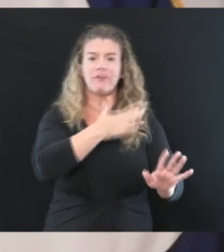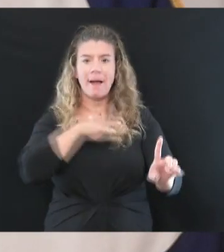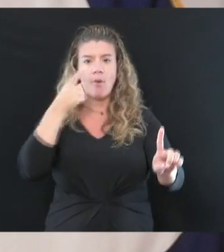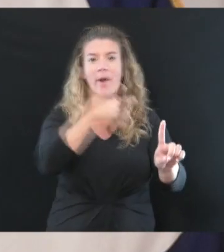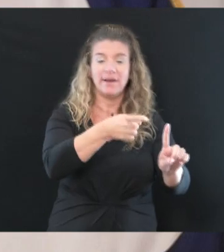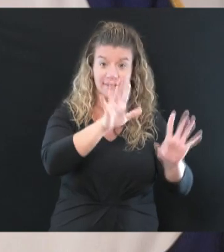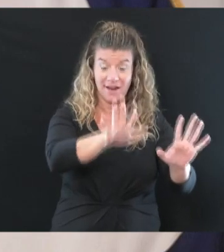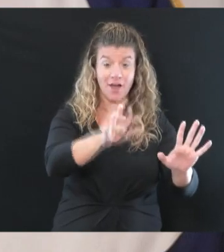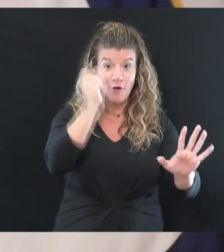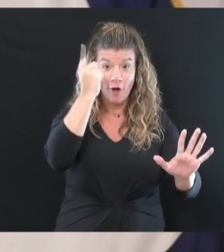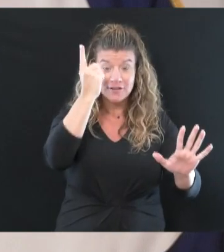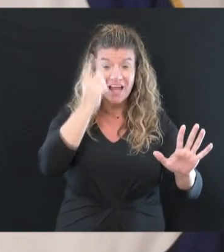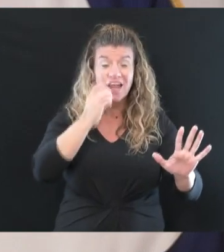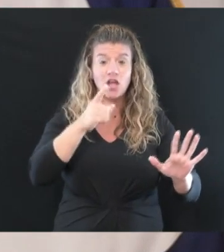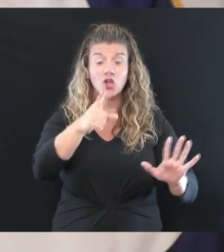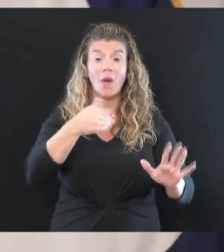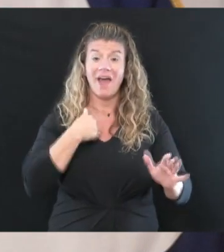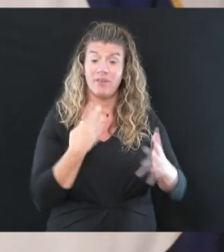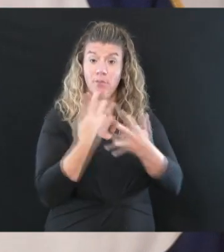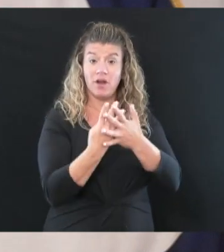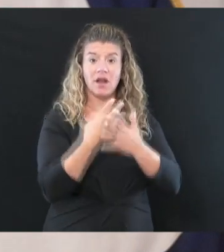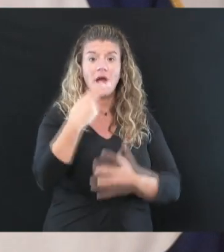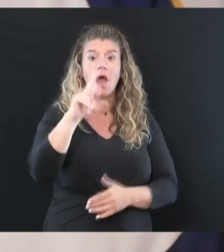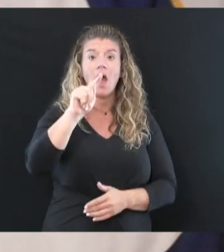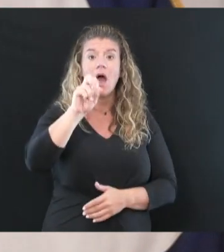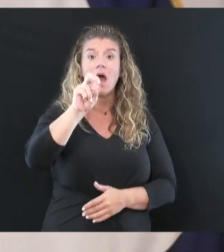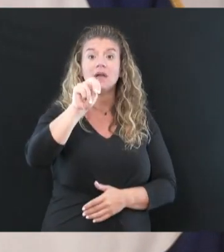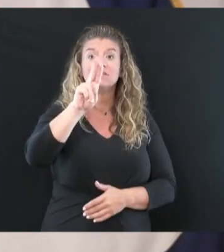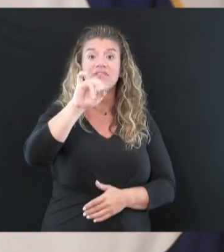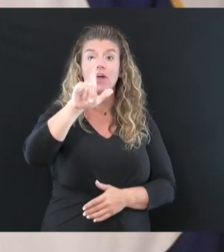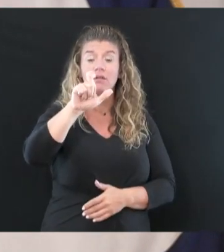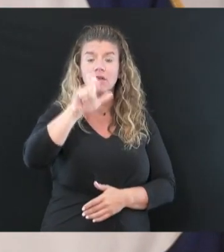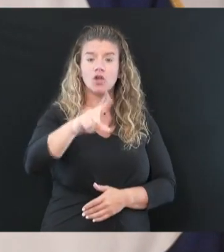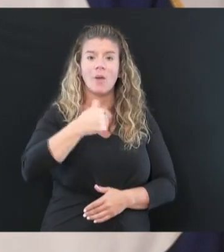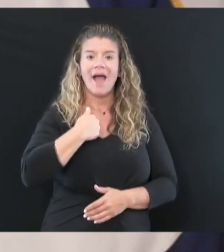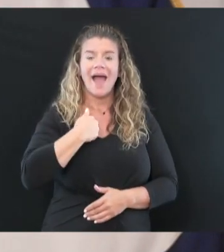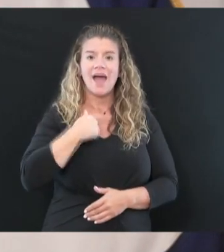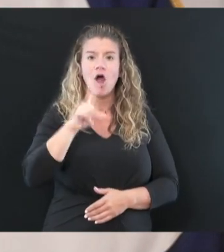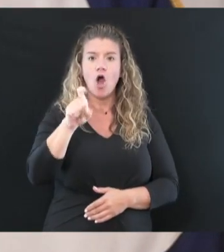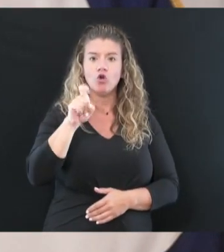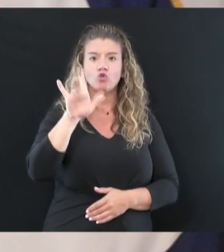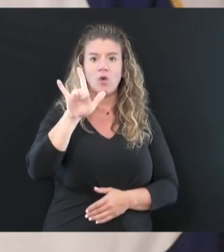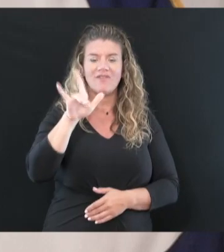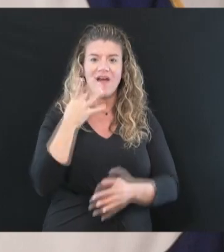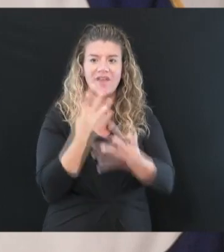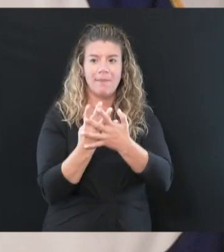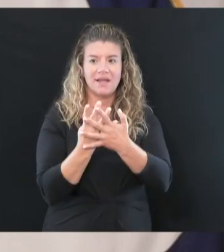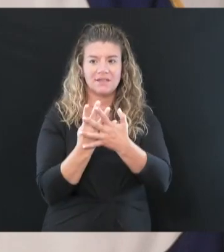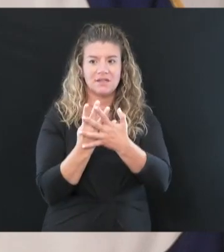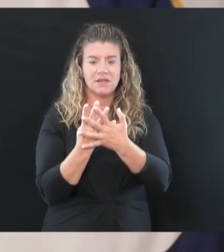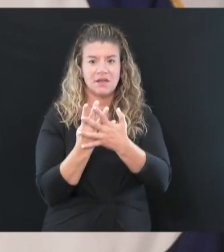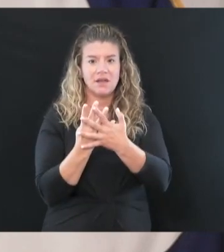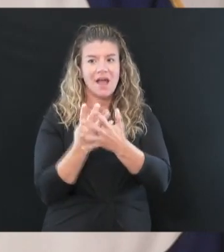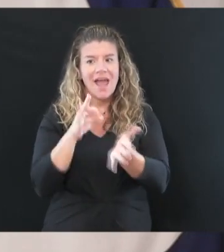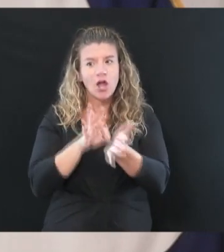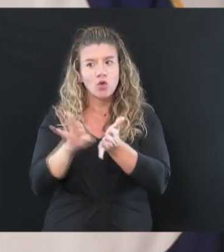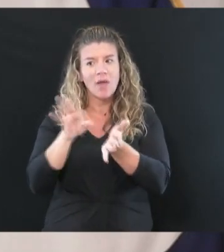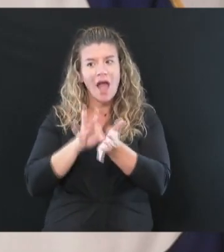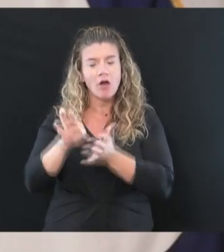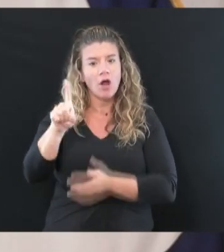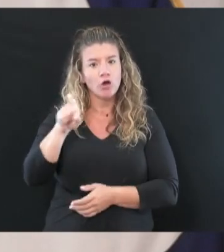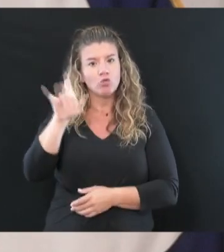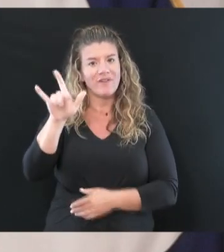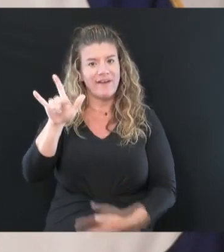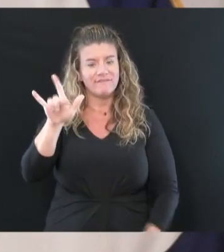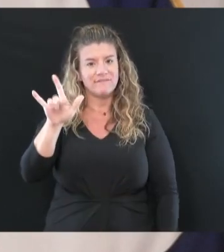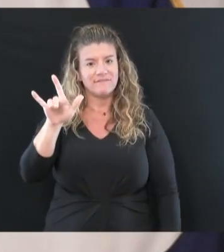you had the prison at Huttonsville and you had 125 inmates and you counted